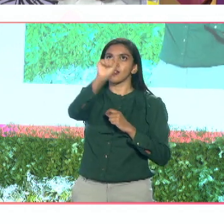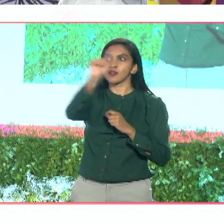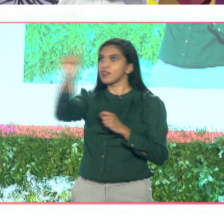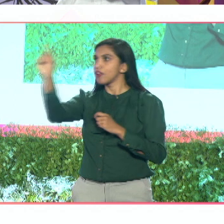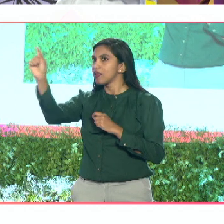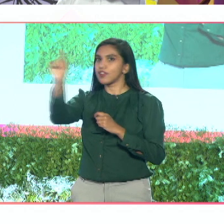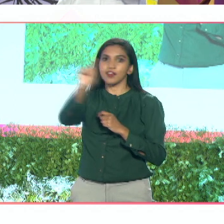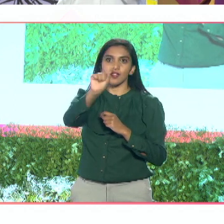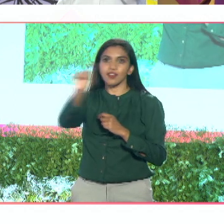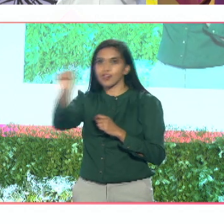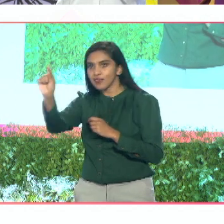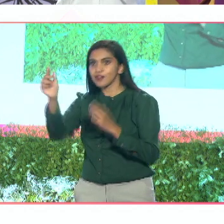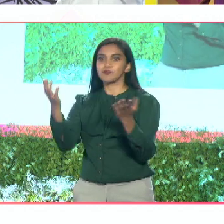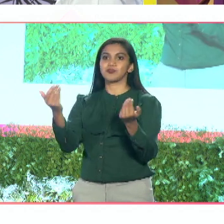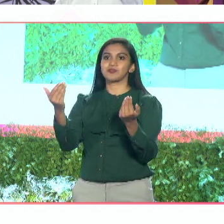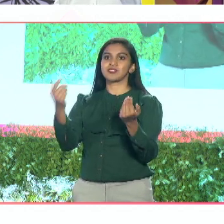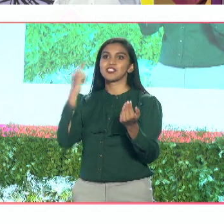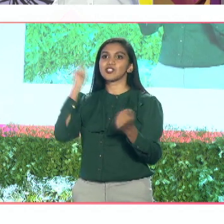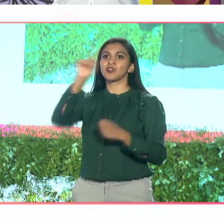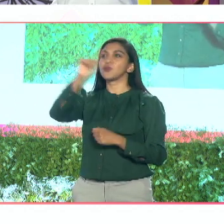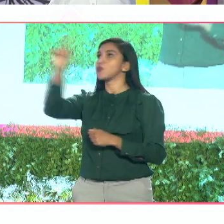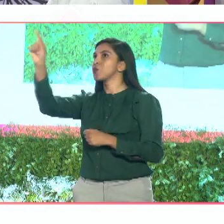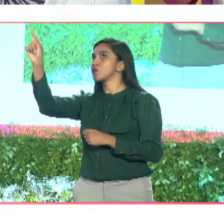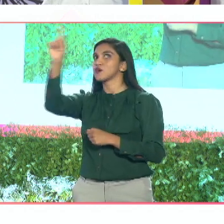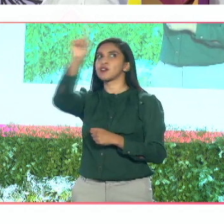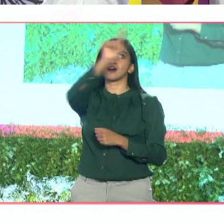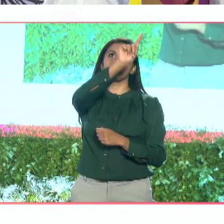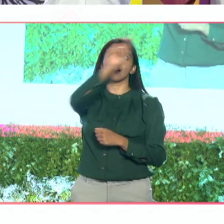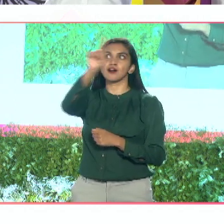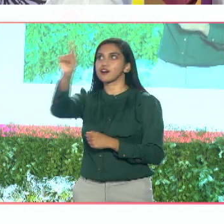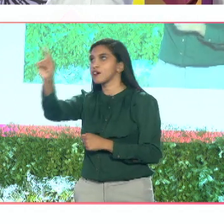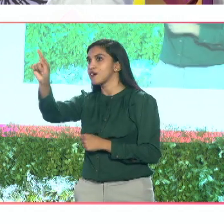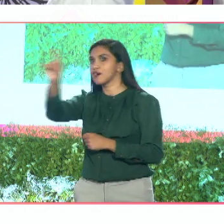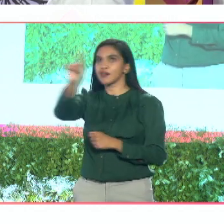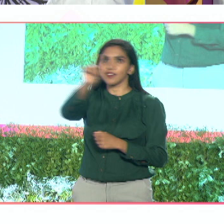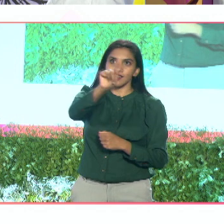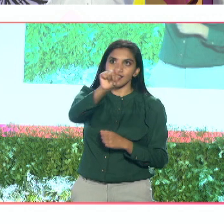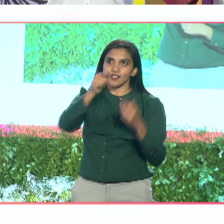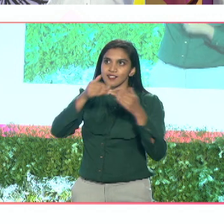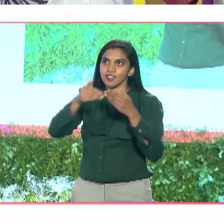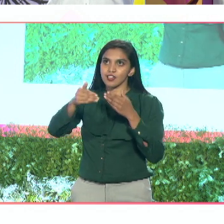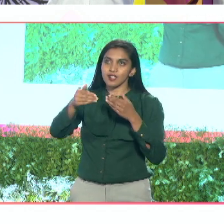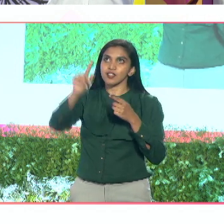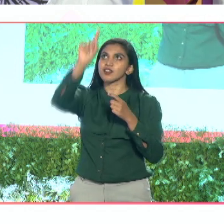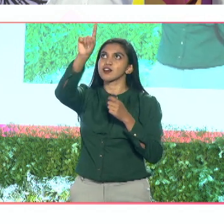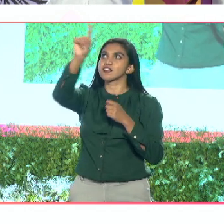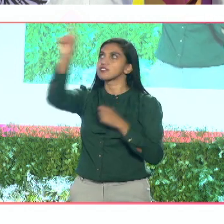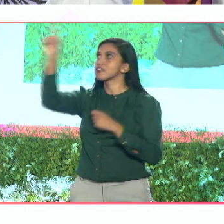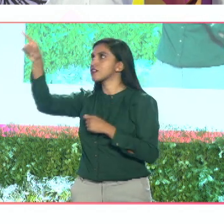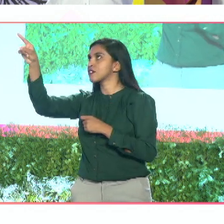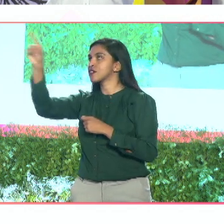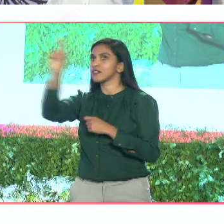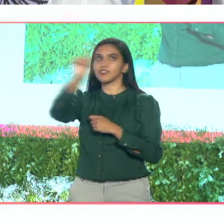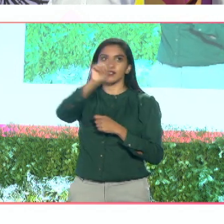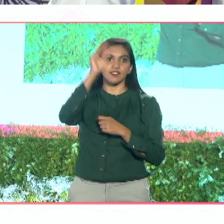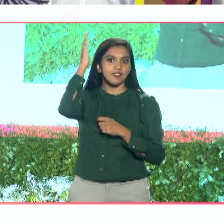movements. So this has motion tracking sensors which continuously tracks my head movement, and when I move my head towards the left,